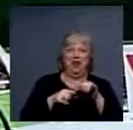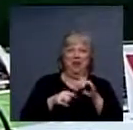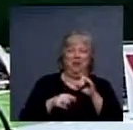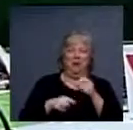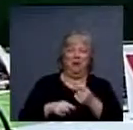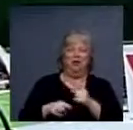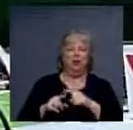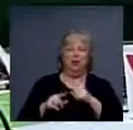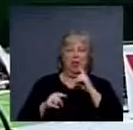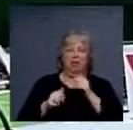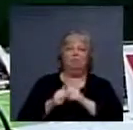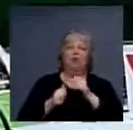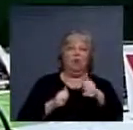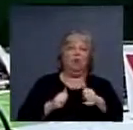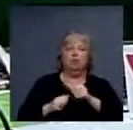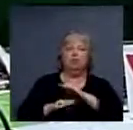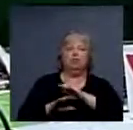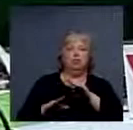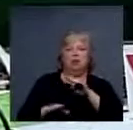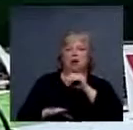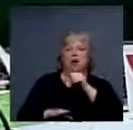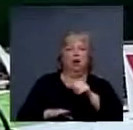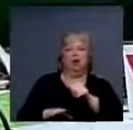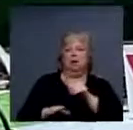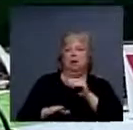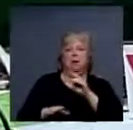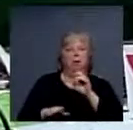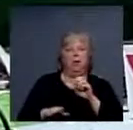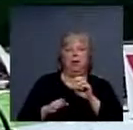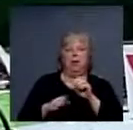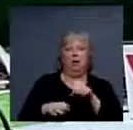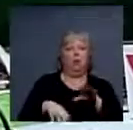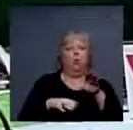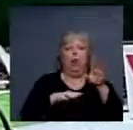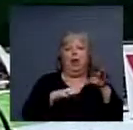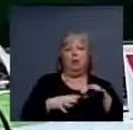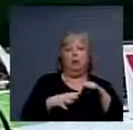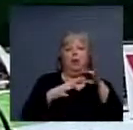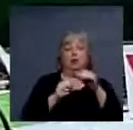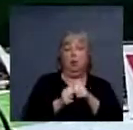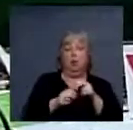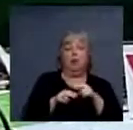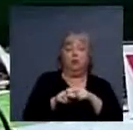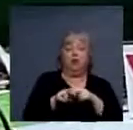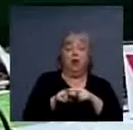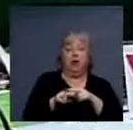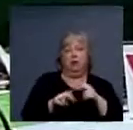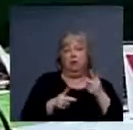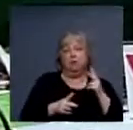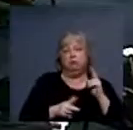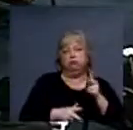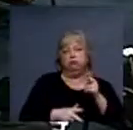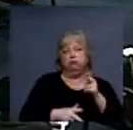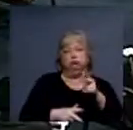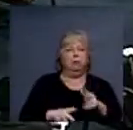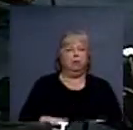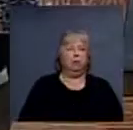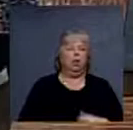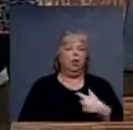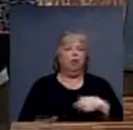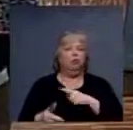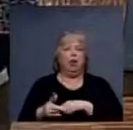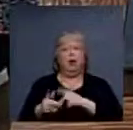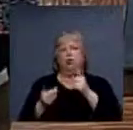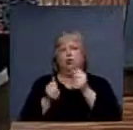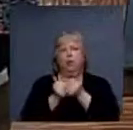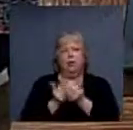far enough away that it should not be a problem, particularly with your trains and everything else going through there. We're trying to take every measure to make